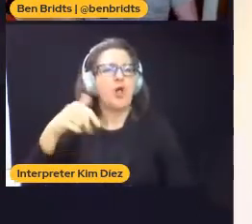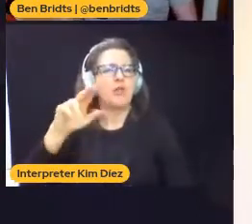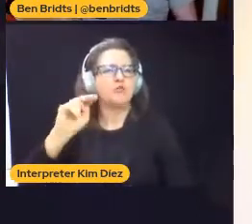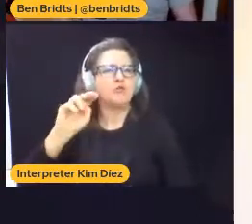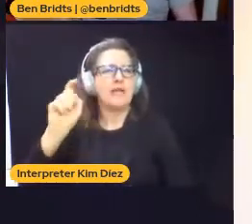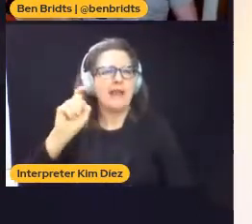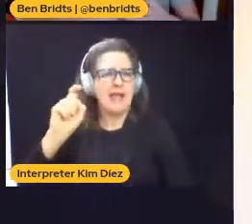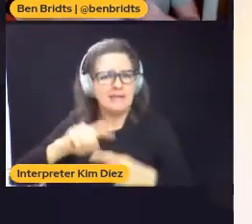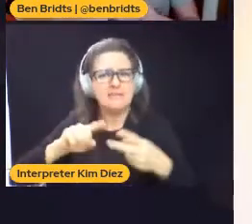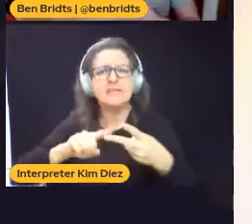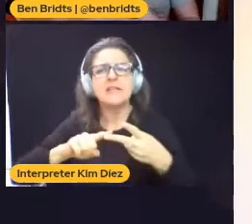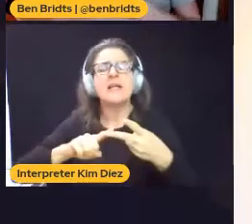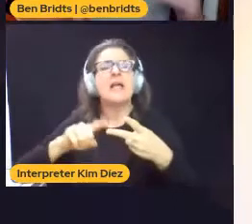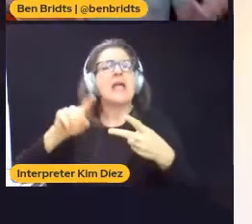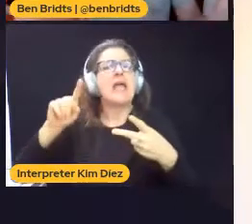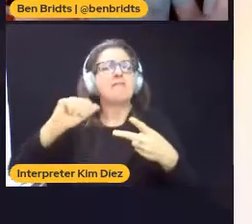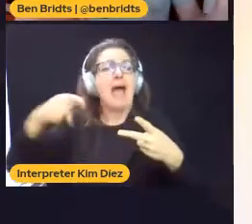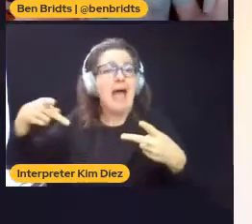that.